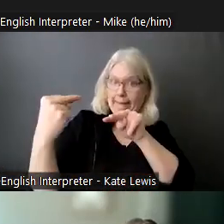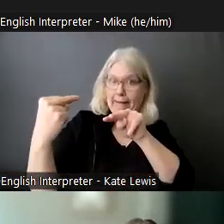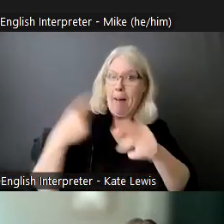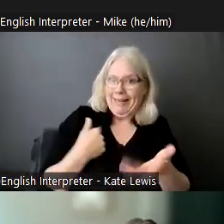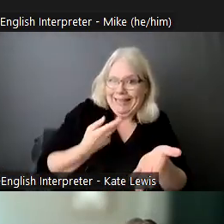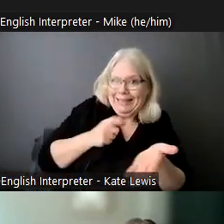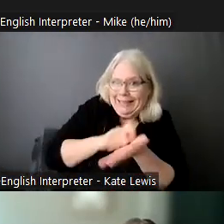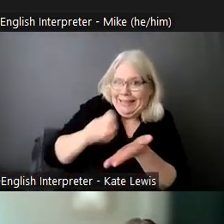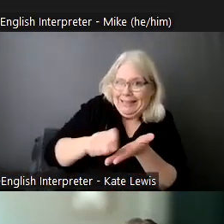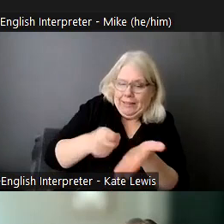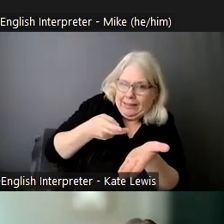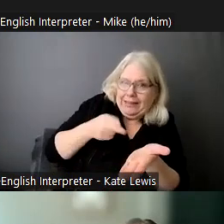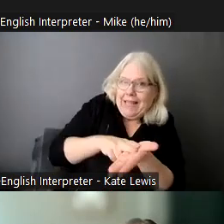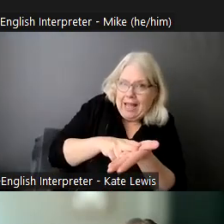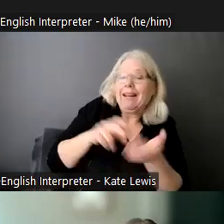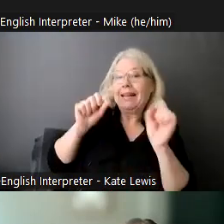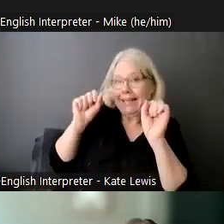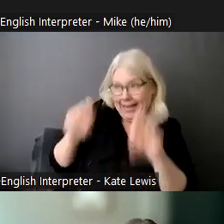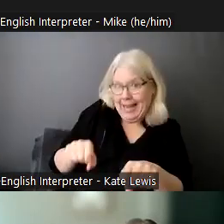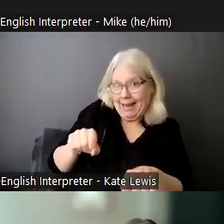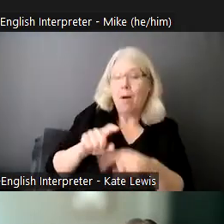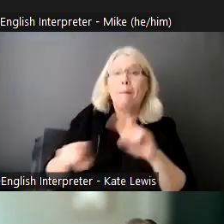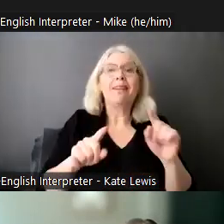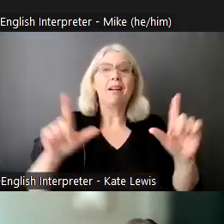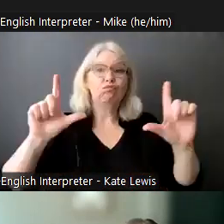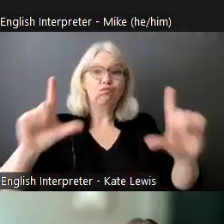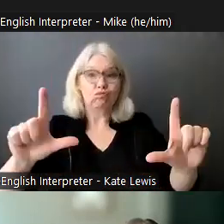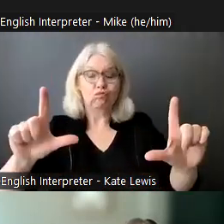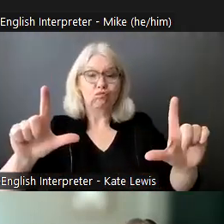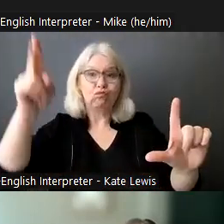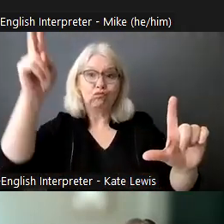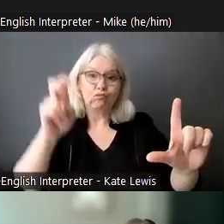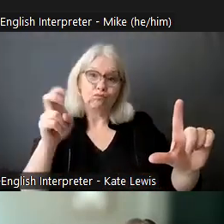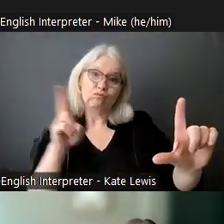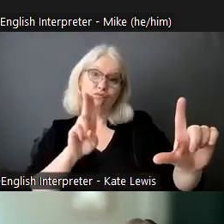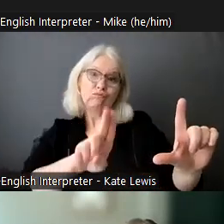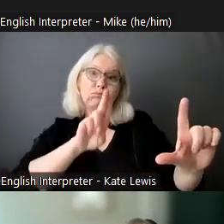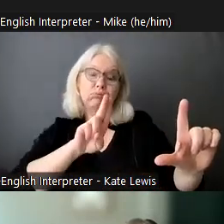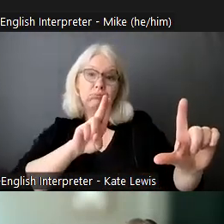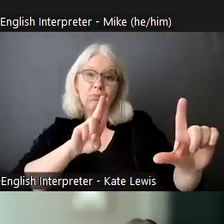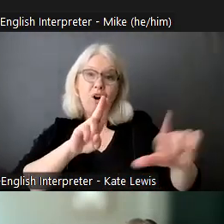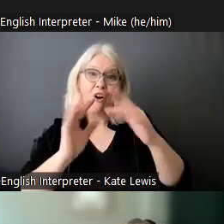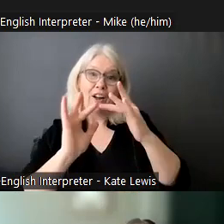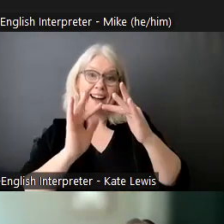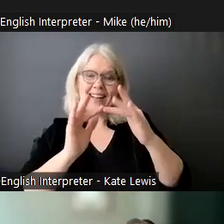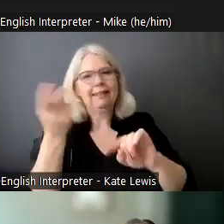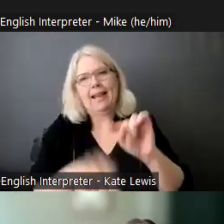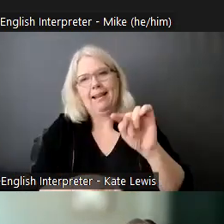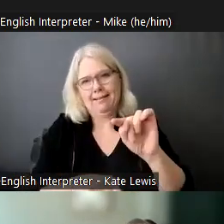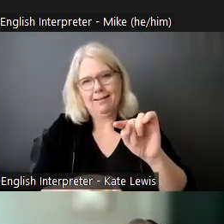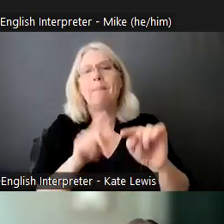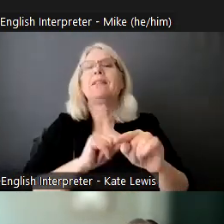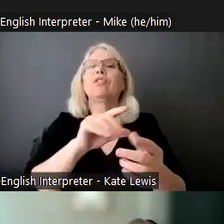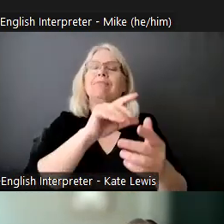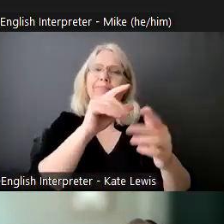can't, copy and paste it onto the document. You've got to print it off first. Most institutions are going to require a